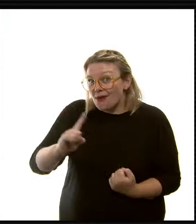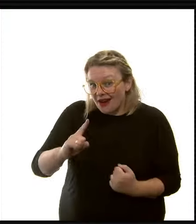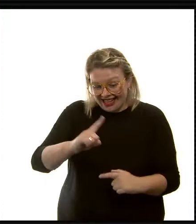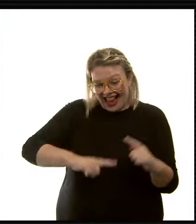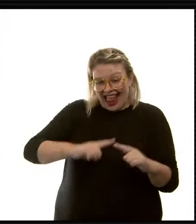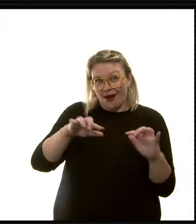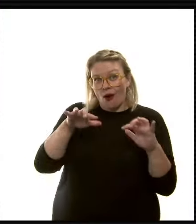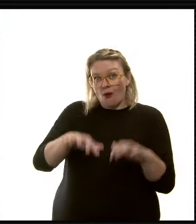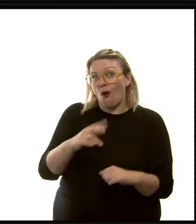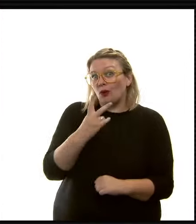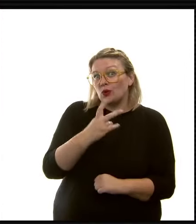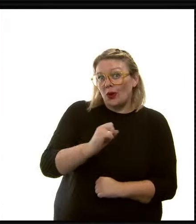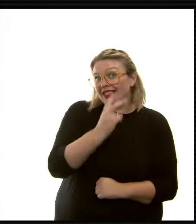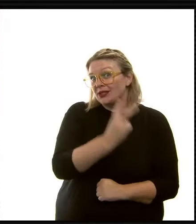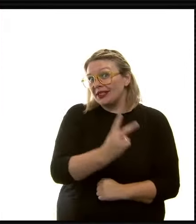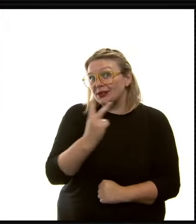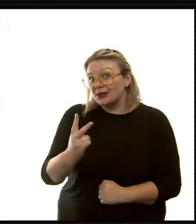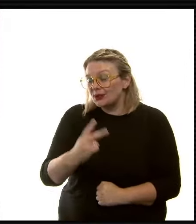LegoCon 2022.